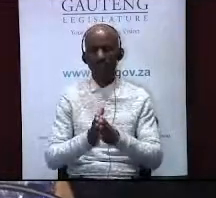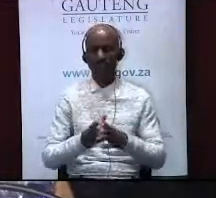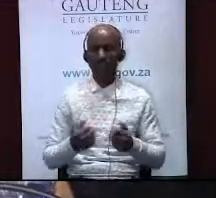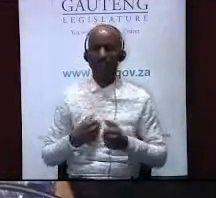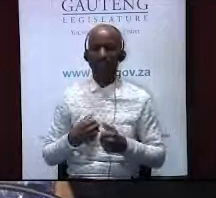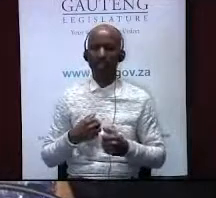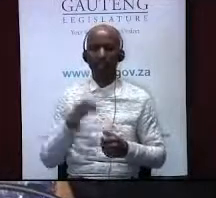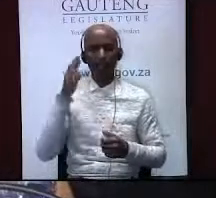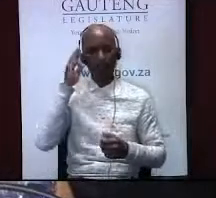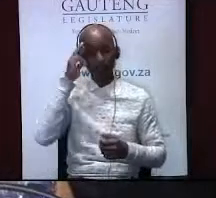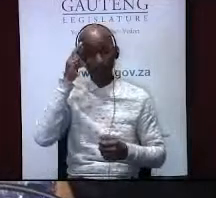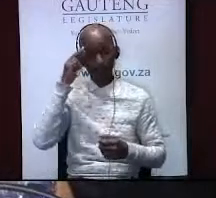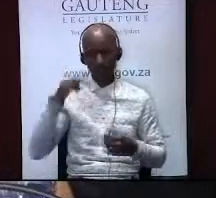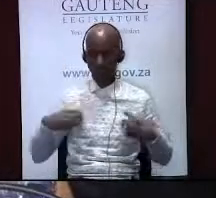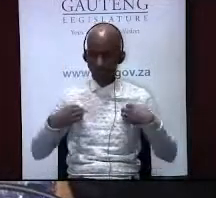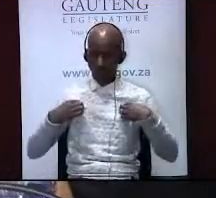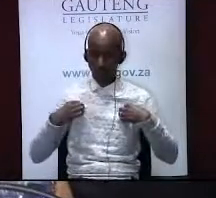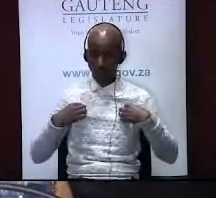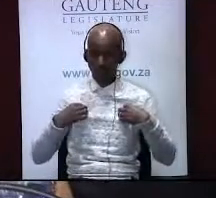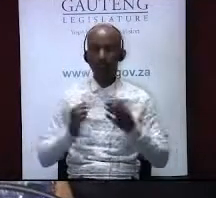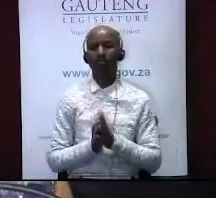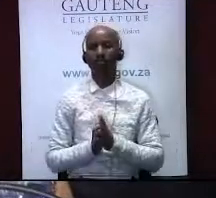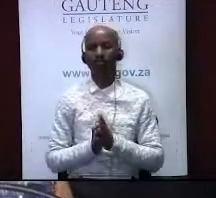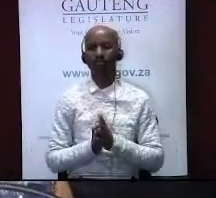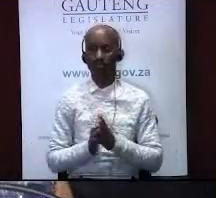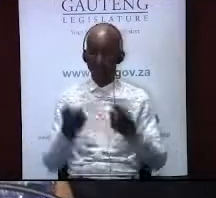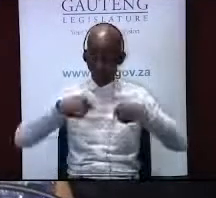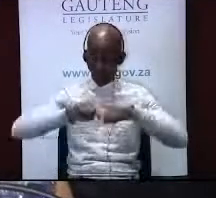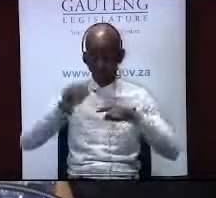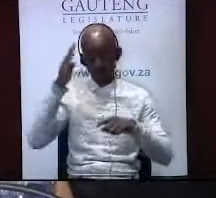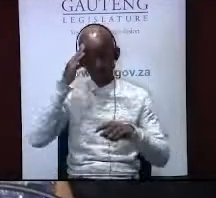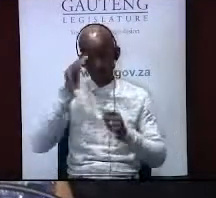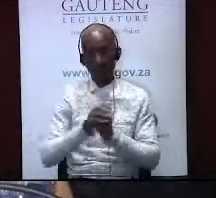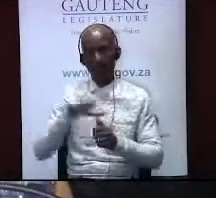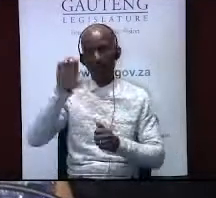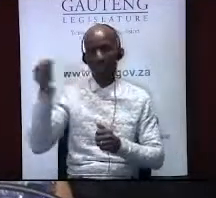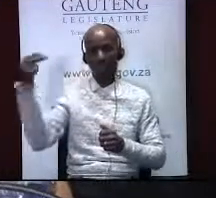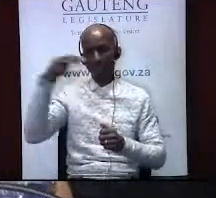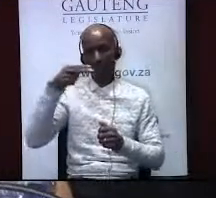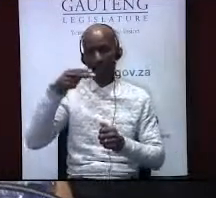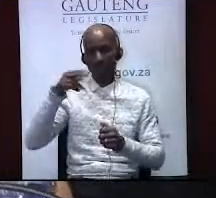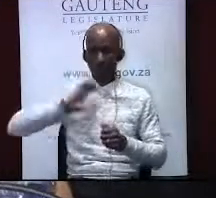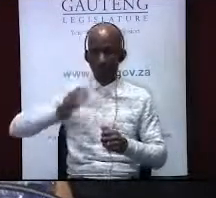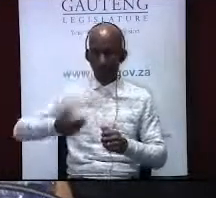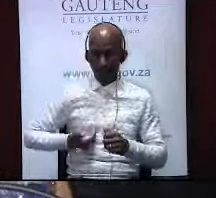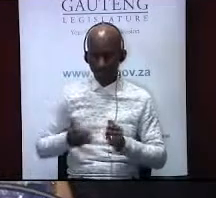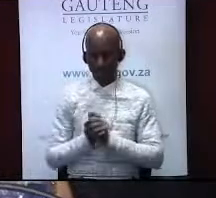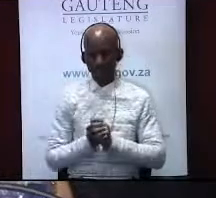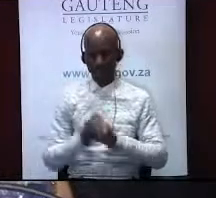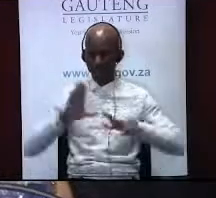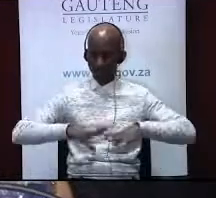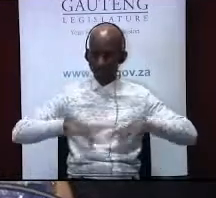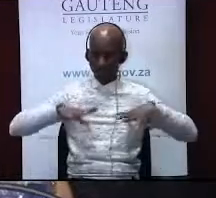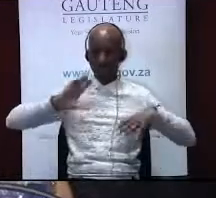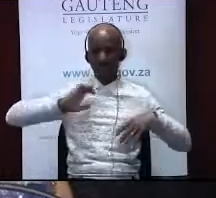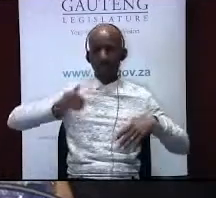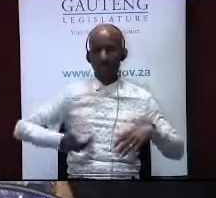clothes. Hallelujah. Amen. We know the Shunammite women, amen, very rich